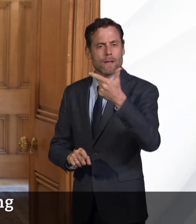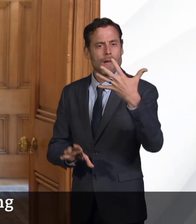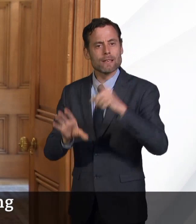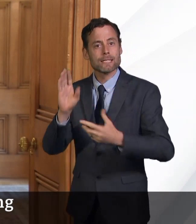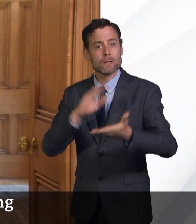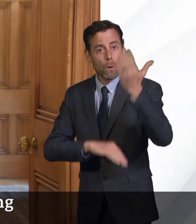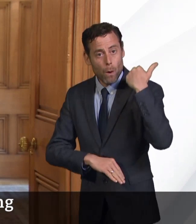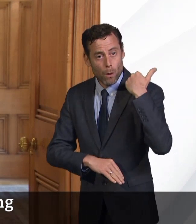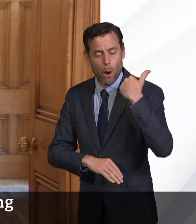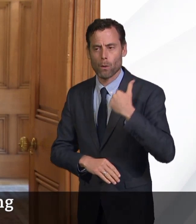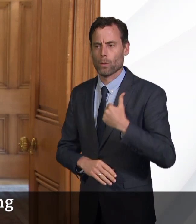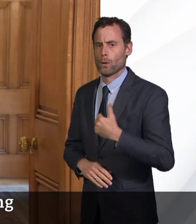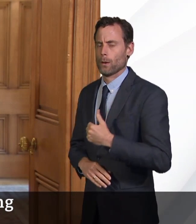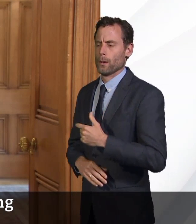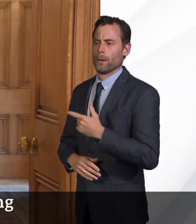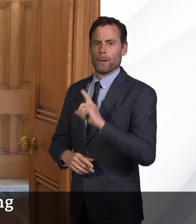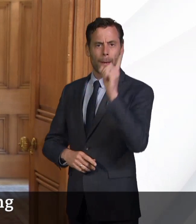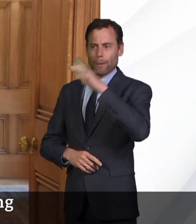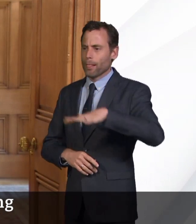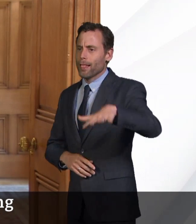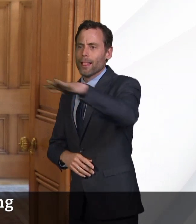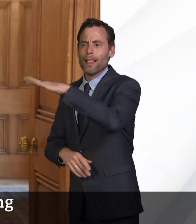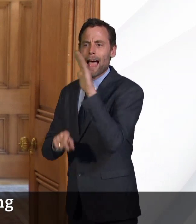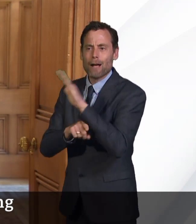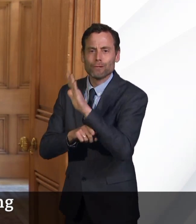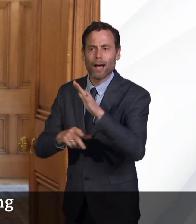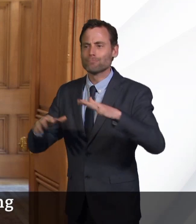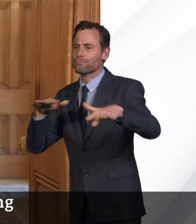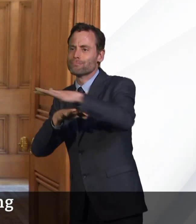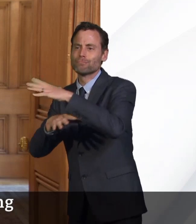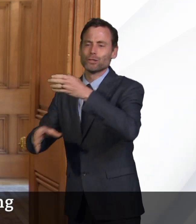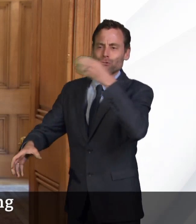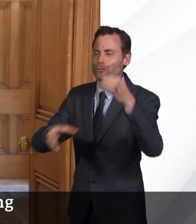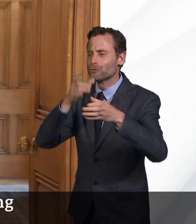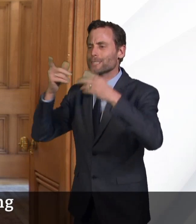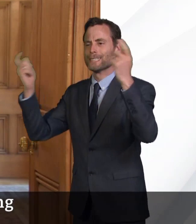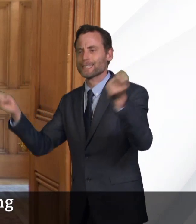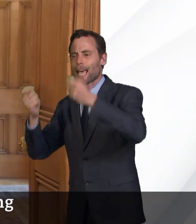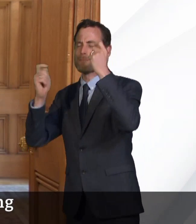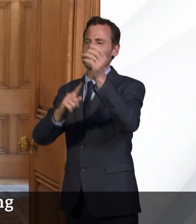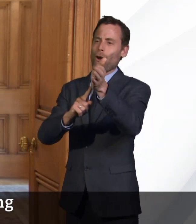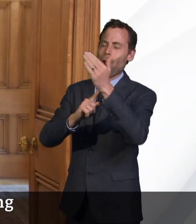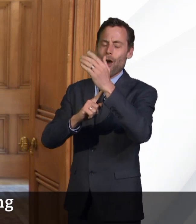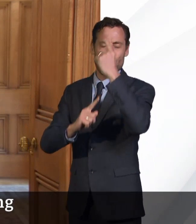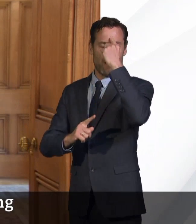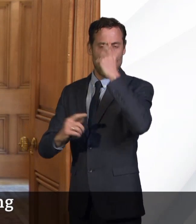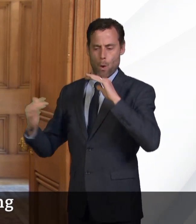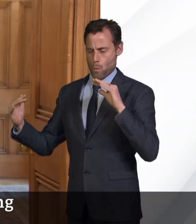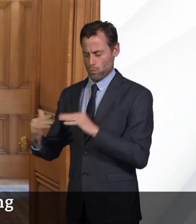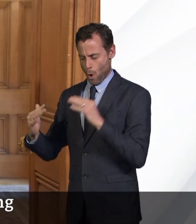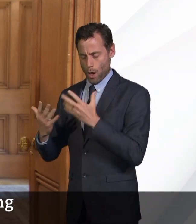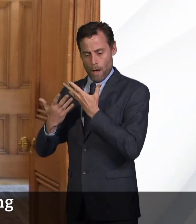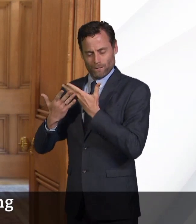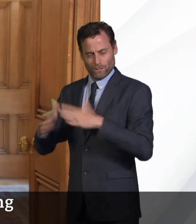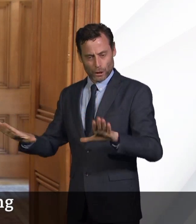ago people poured into the streets of our scarred cities to celebrate the end of that most difficult conflict.